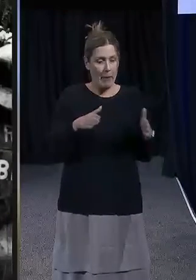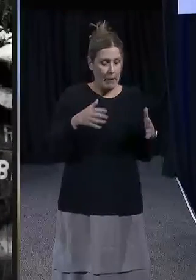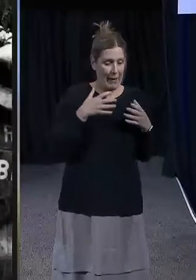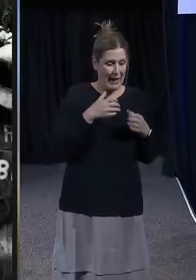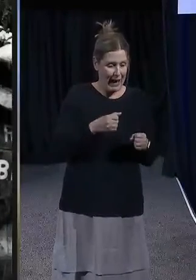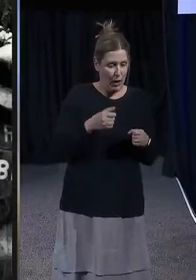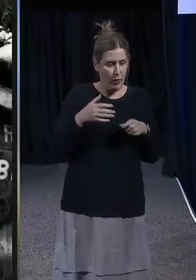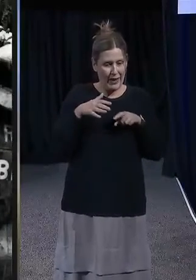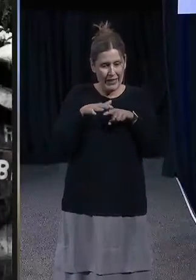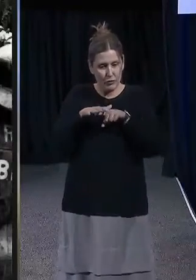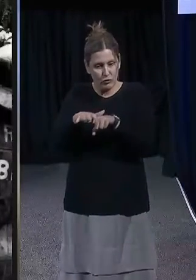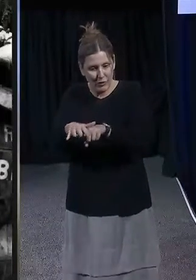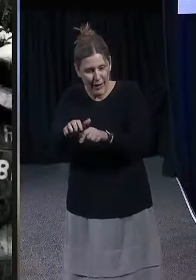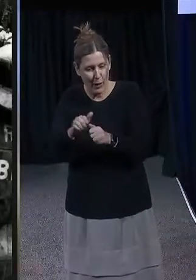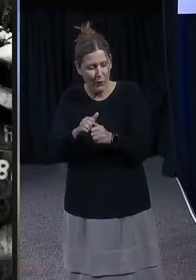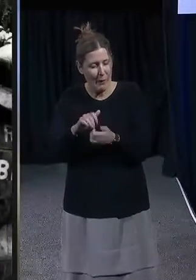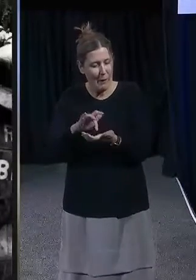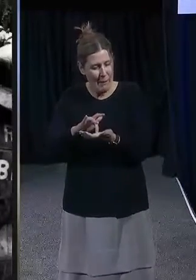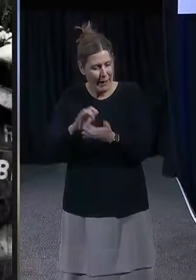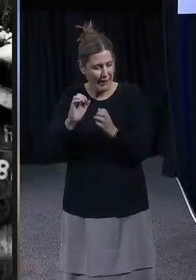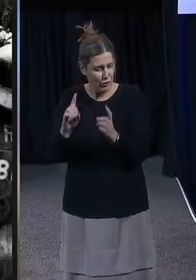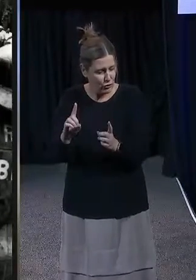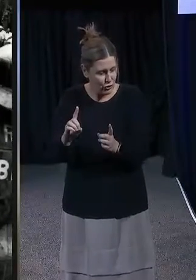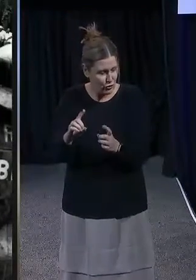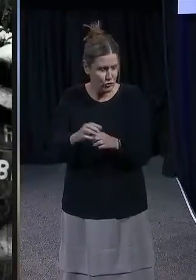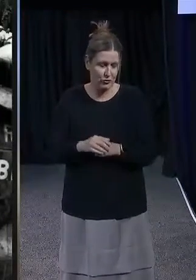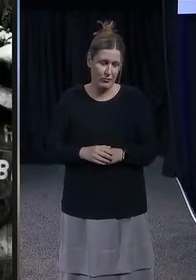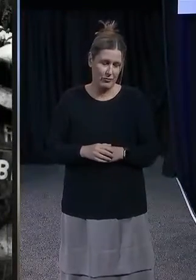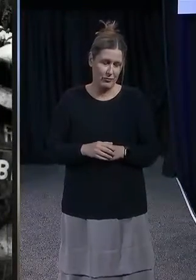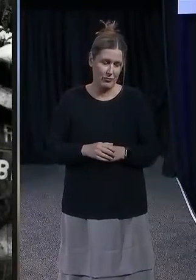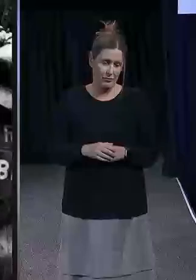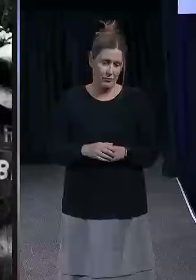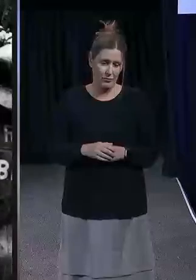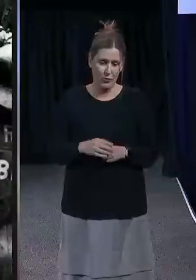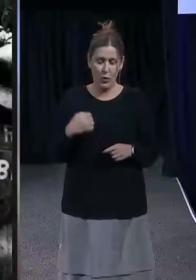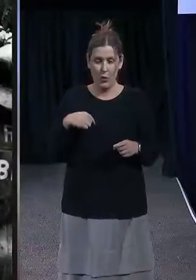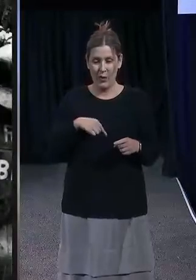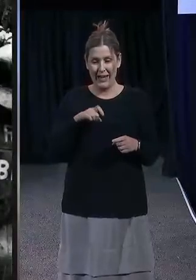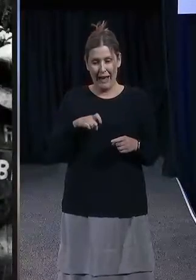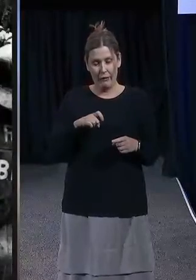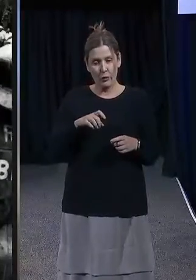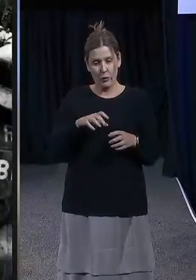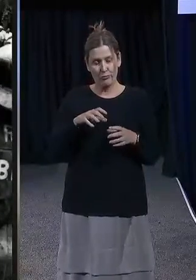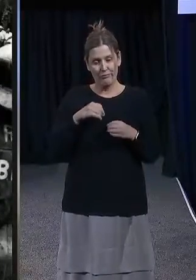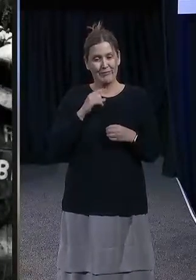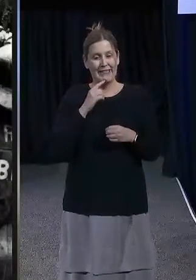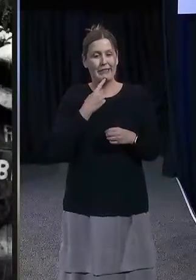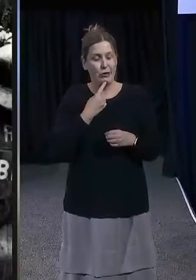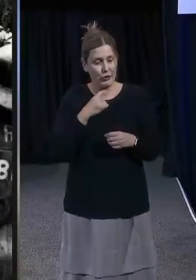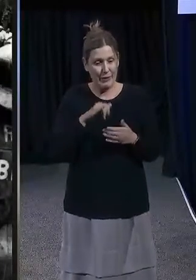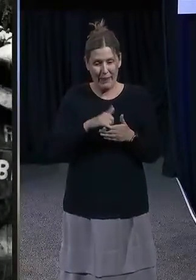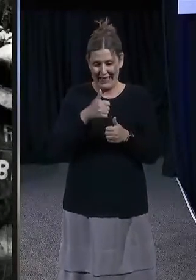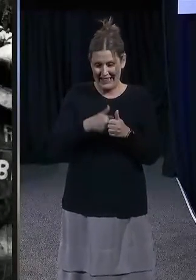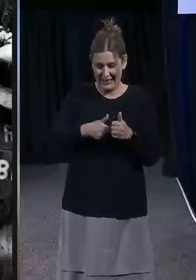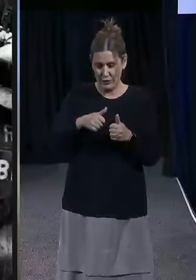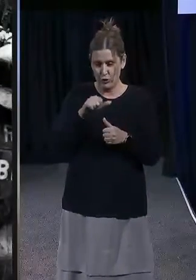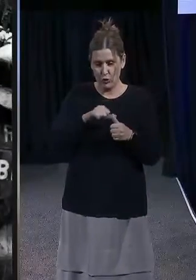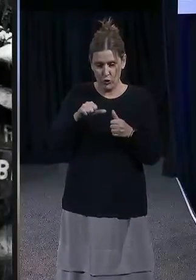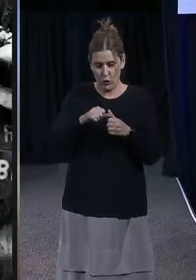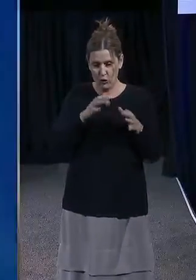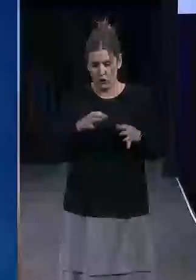education, unless we take seriously that each of the social determinants of health is not just